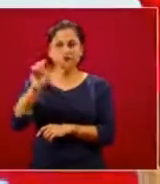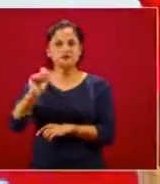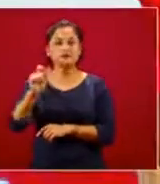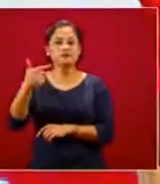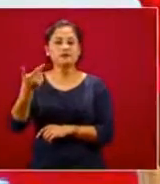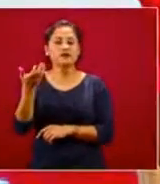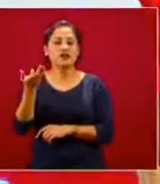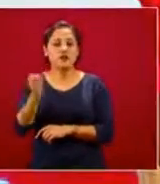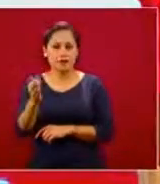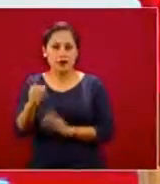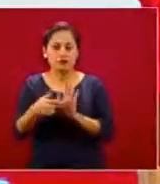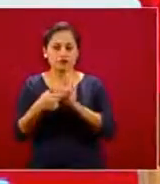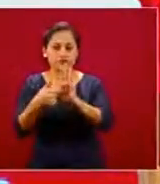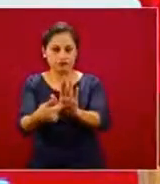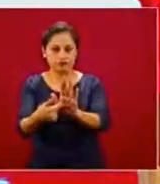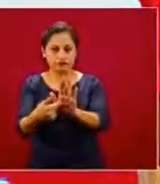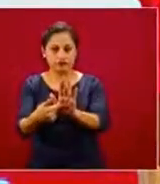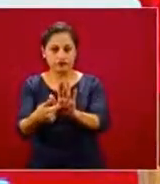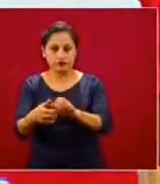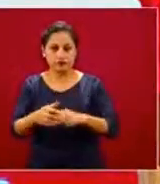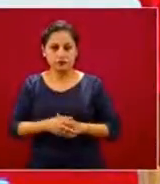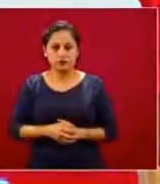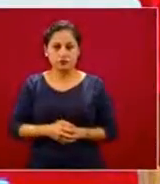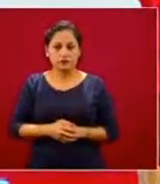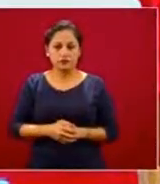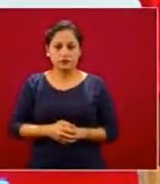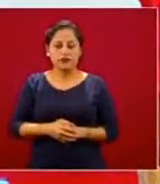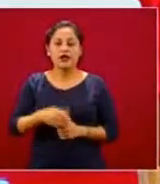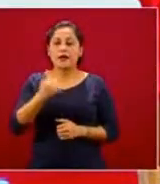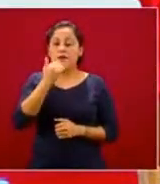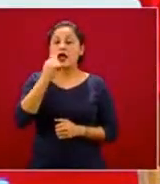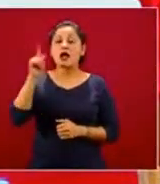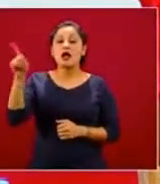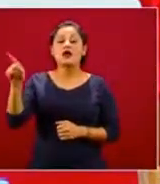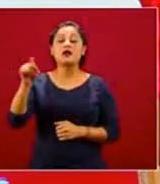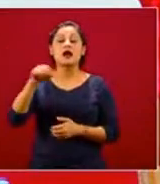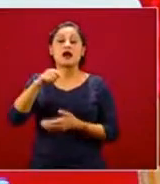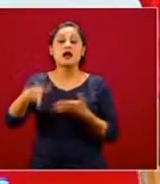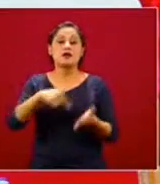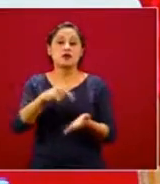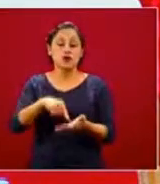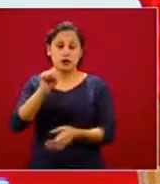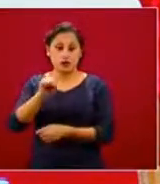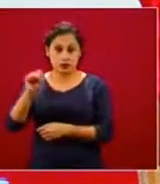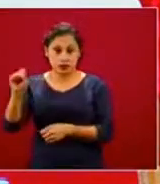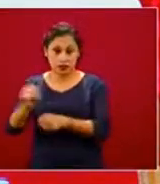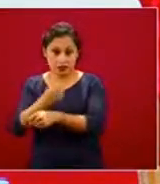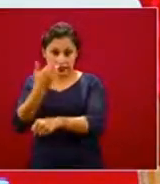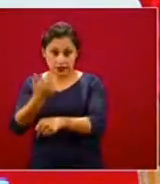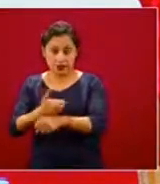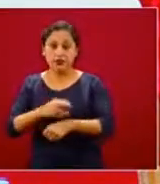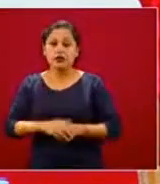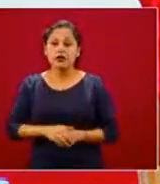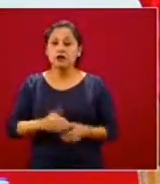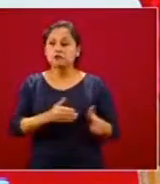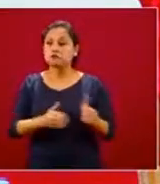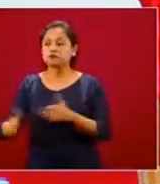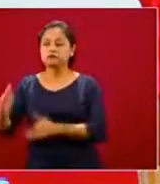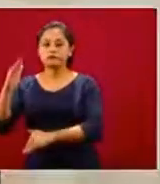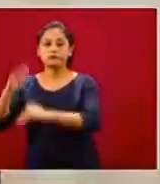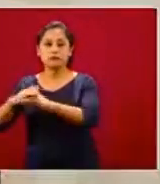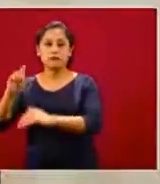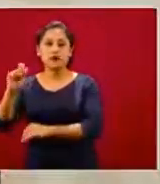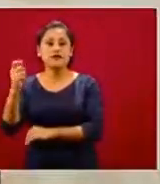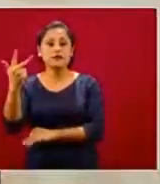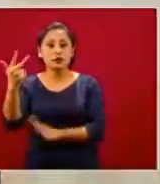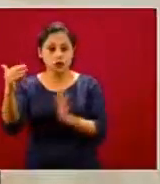on the 17th of February at a press conference at the Ministry of Health. And then we had up to